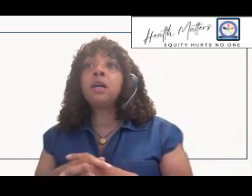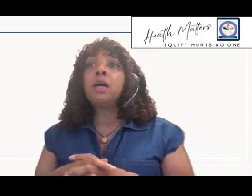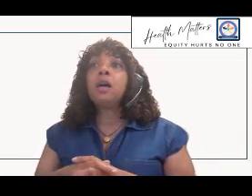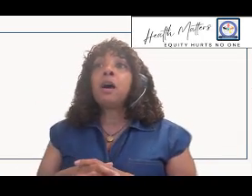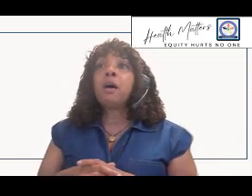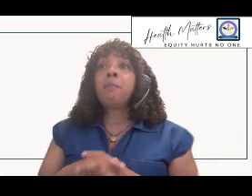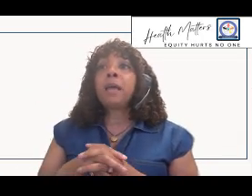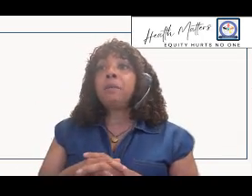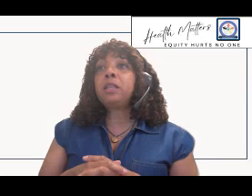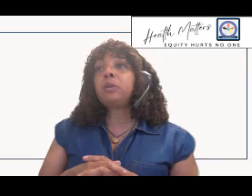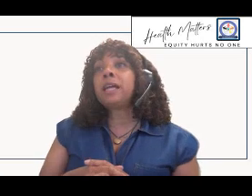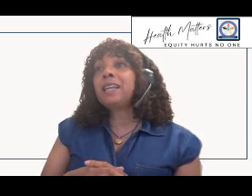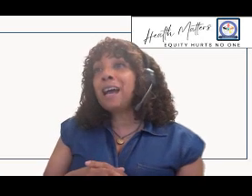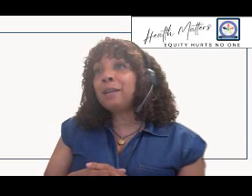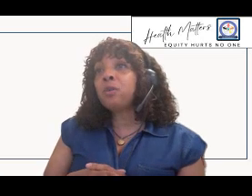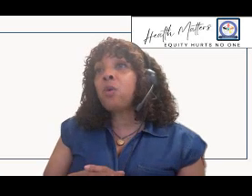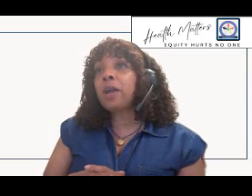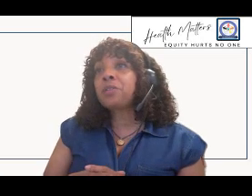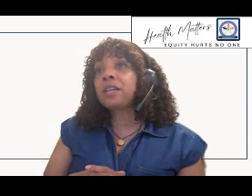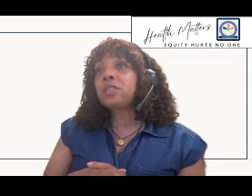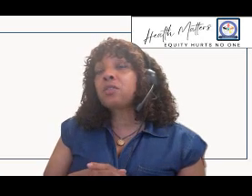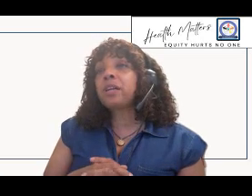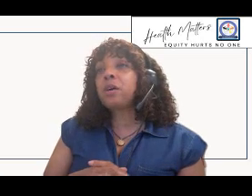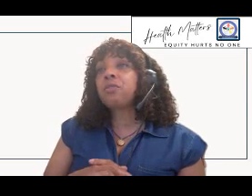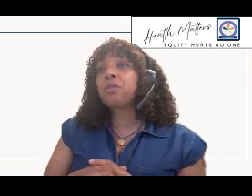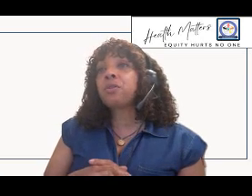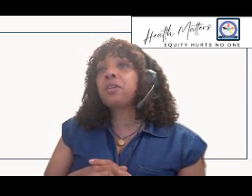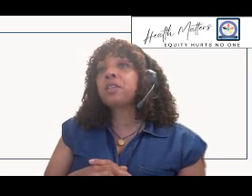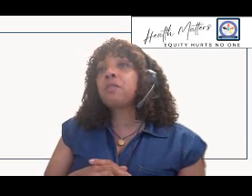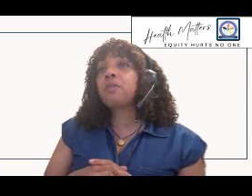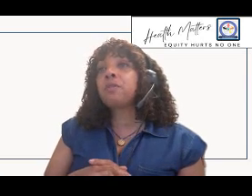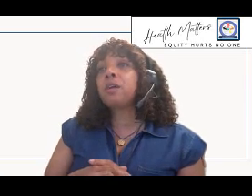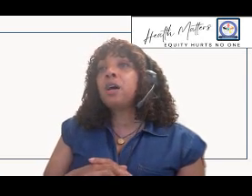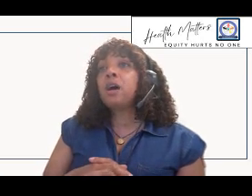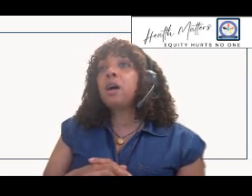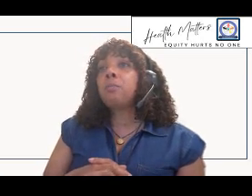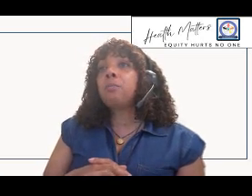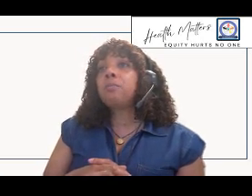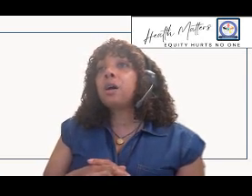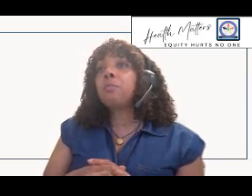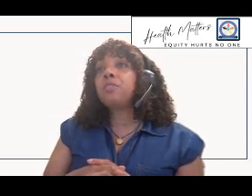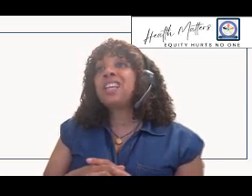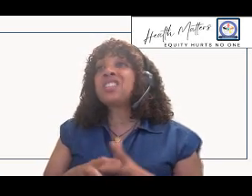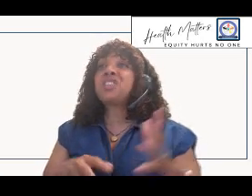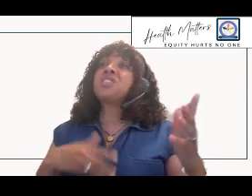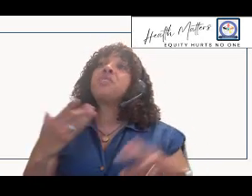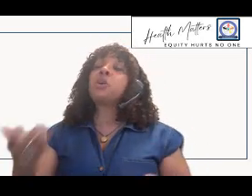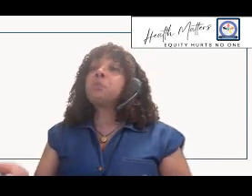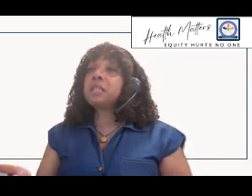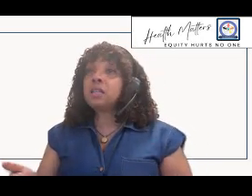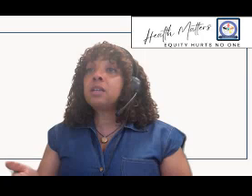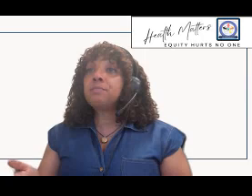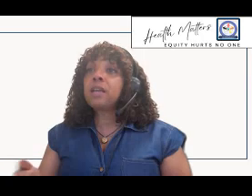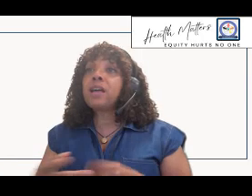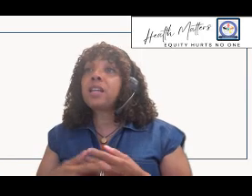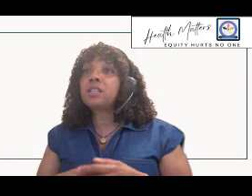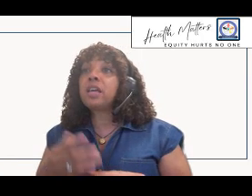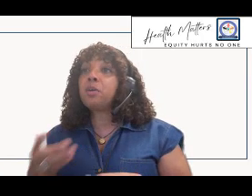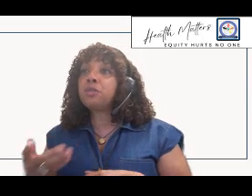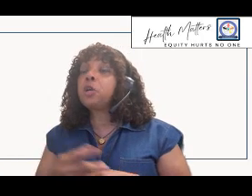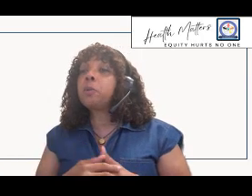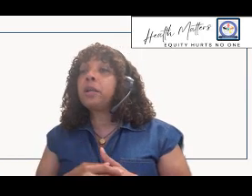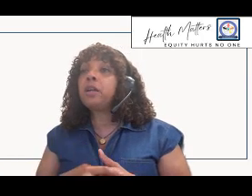time. AB 399 requires that certain health insurance cover things such as severe obesity, and